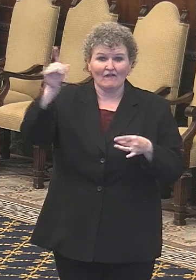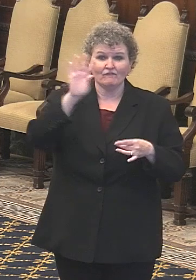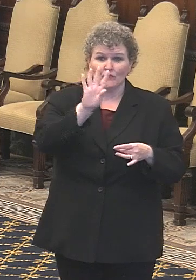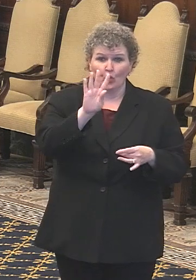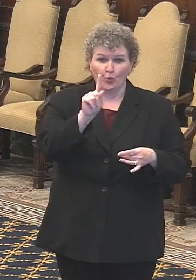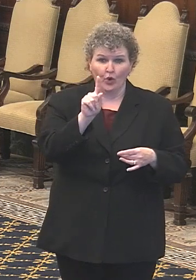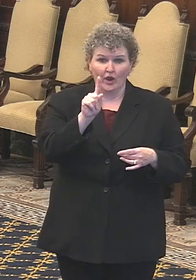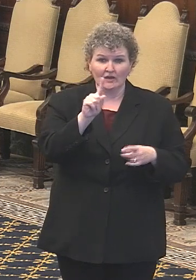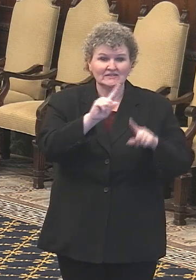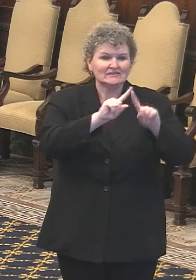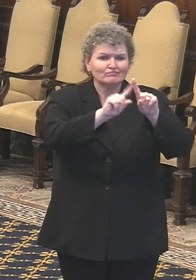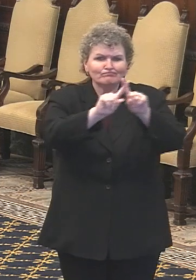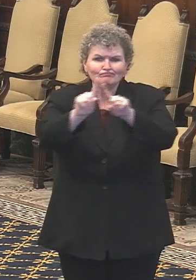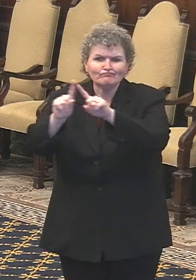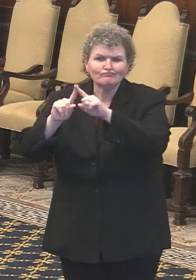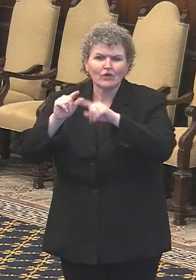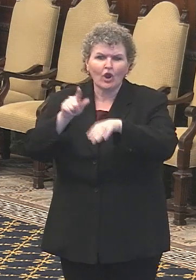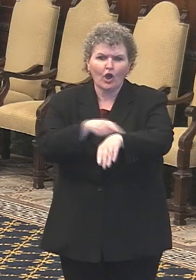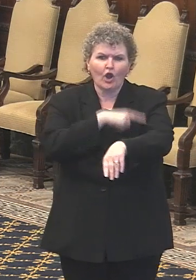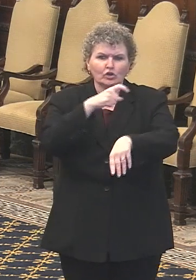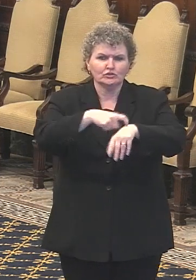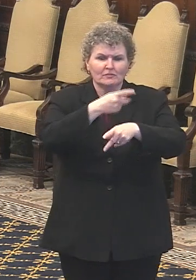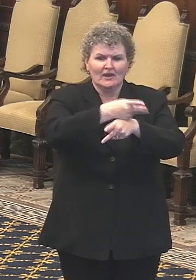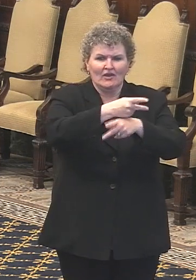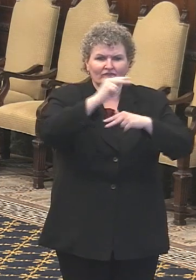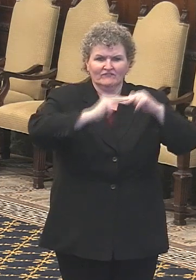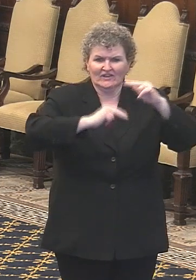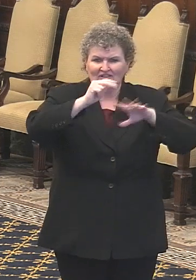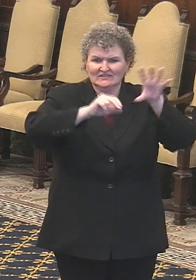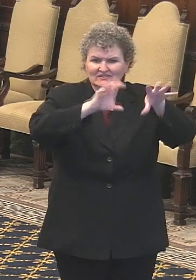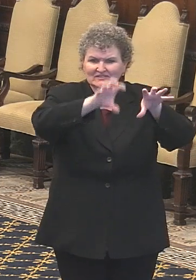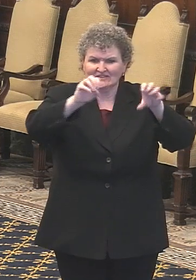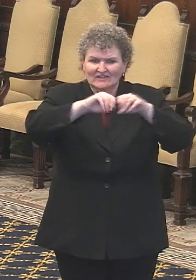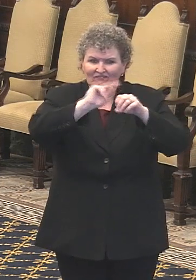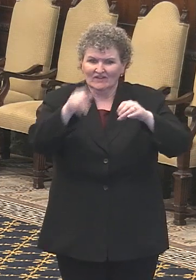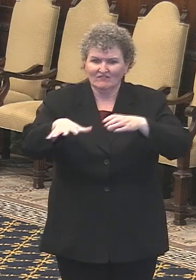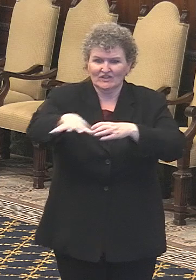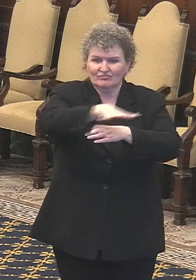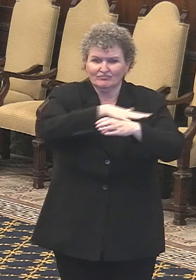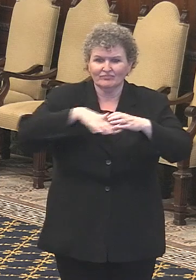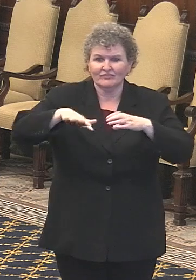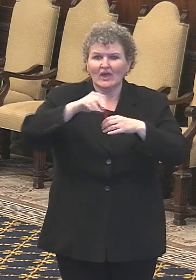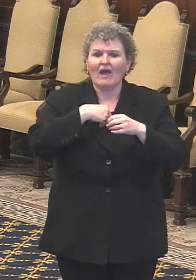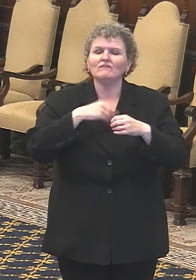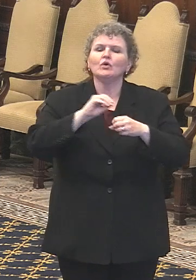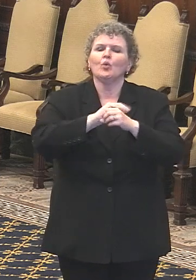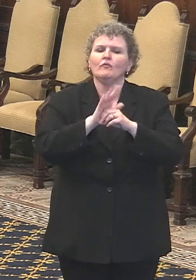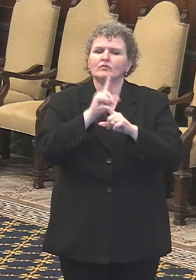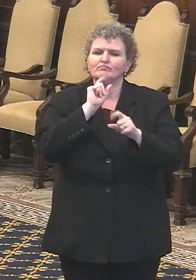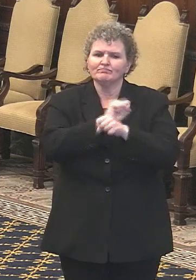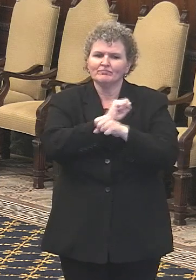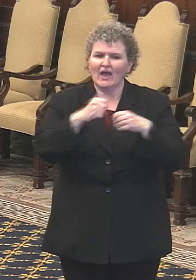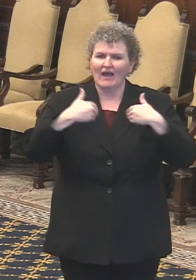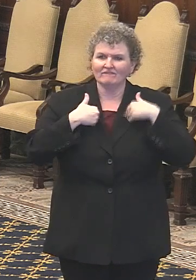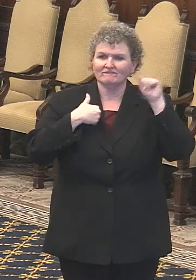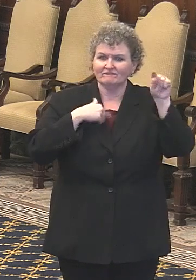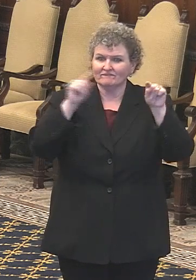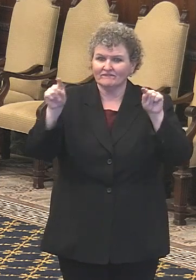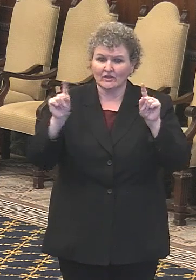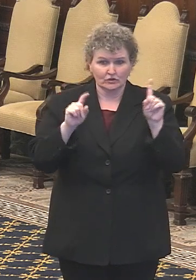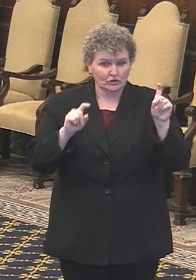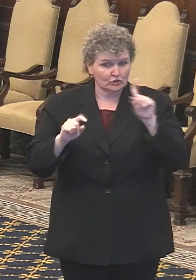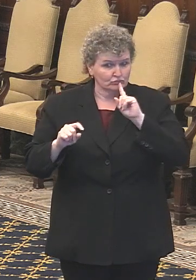care facilities in Philadelphia County have coronavirus cases. Is that number correct as far as you know?